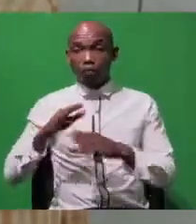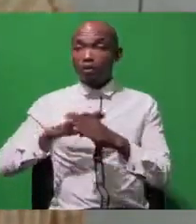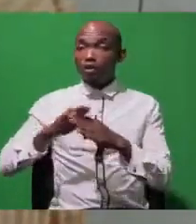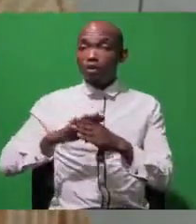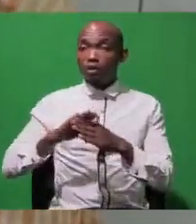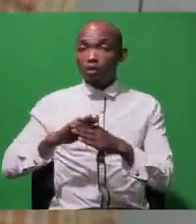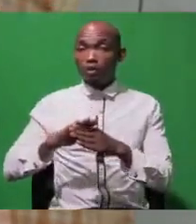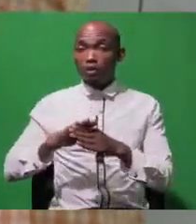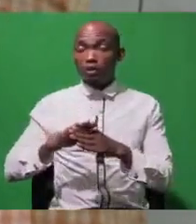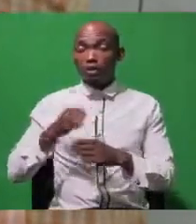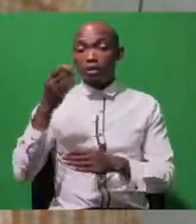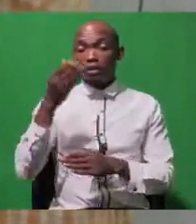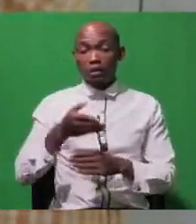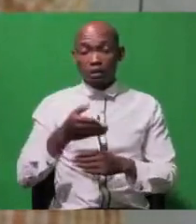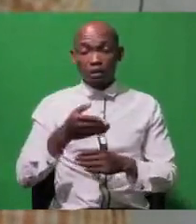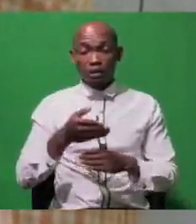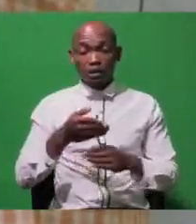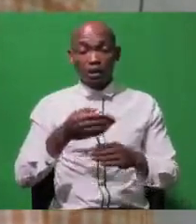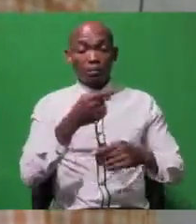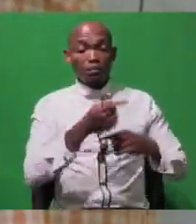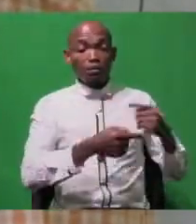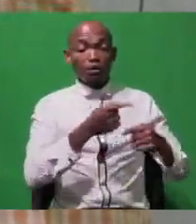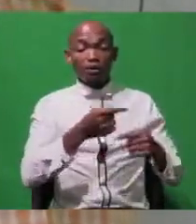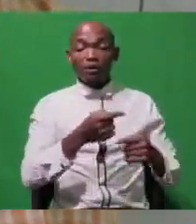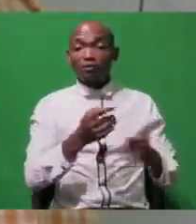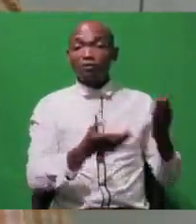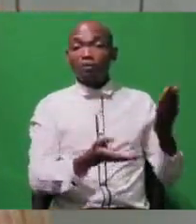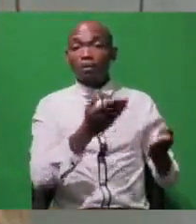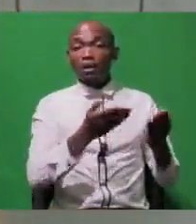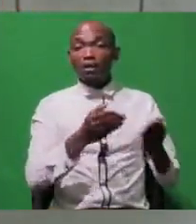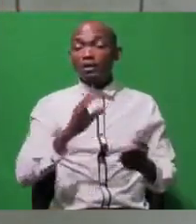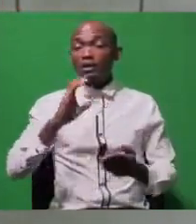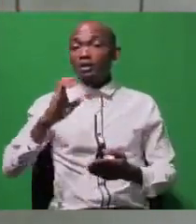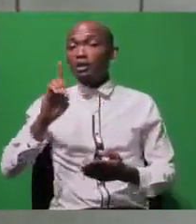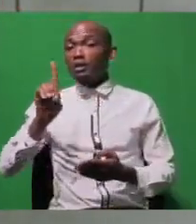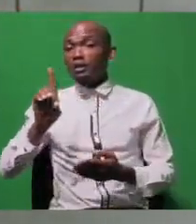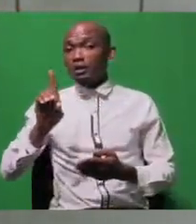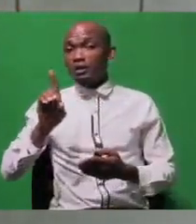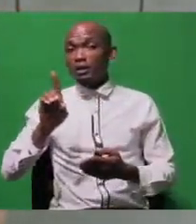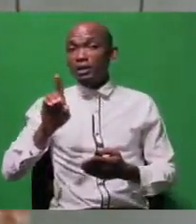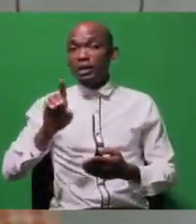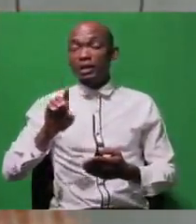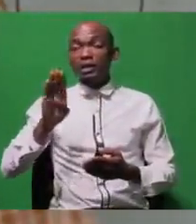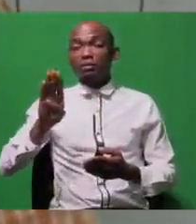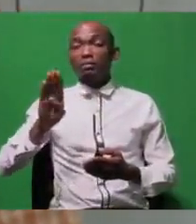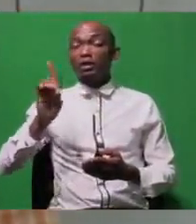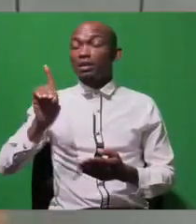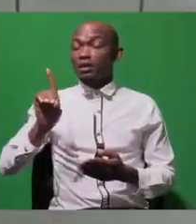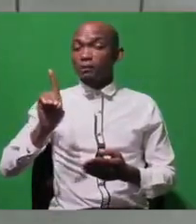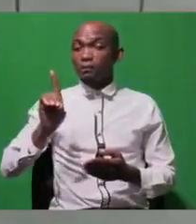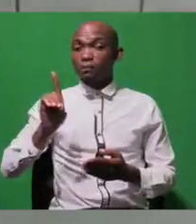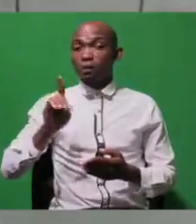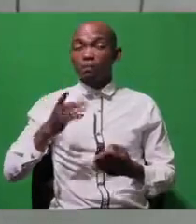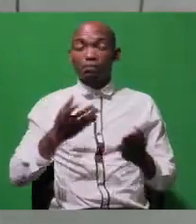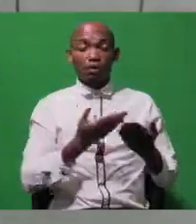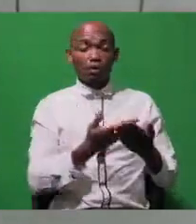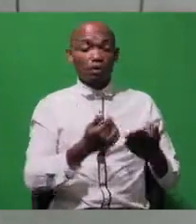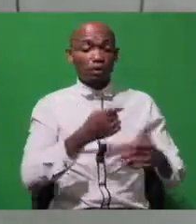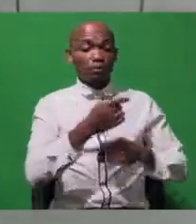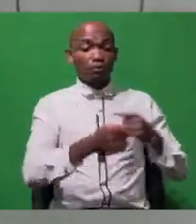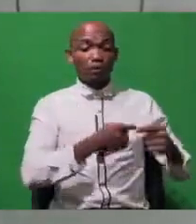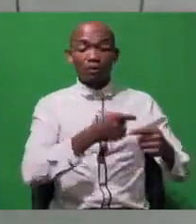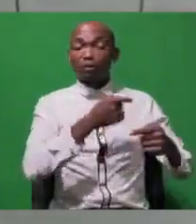use this process of balance CD and balance BD, because the process